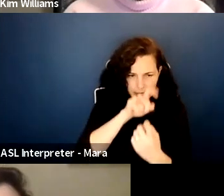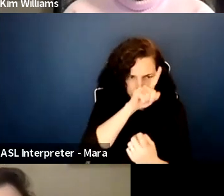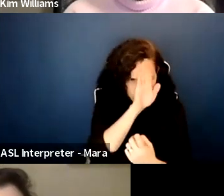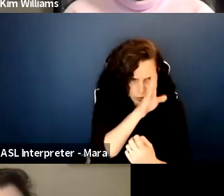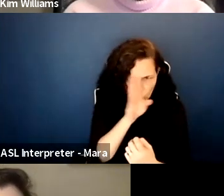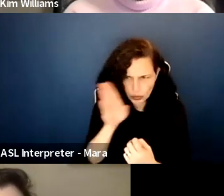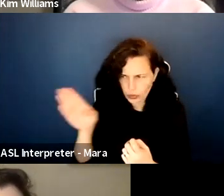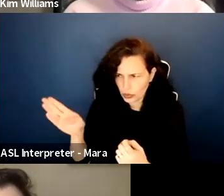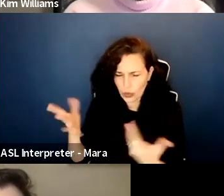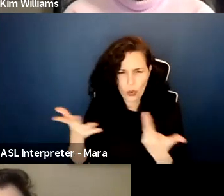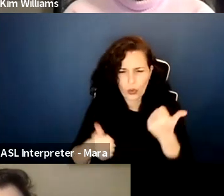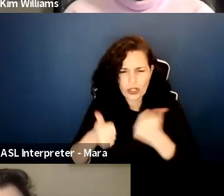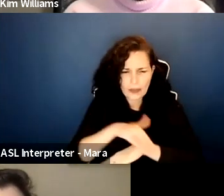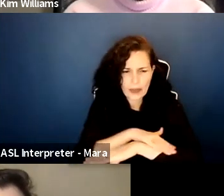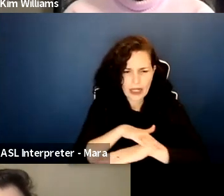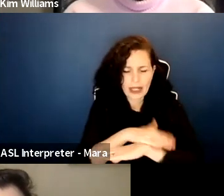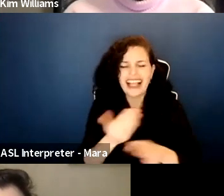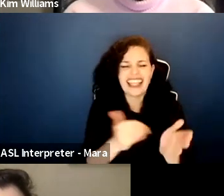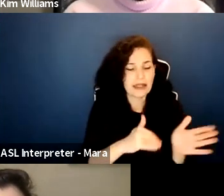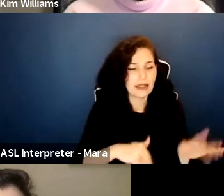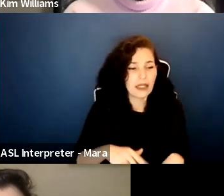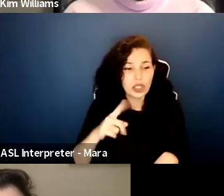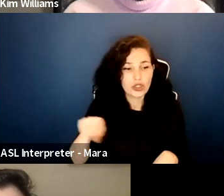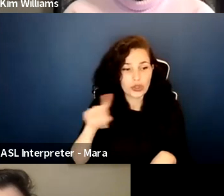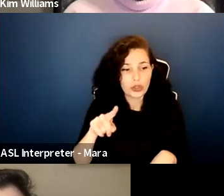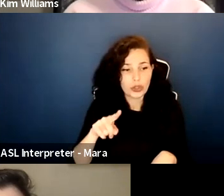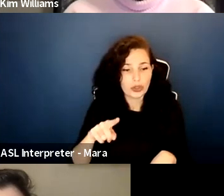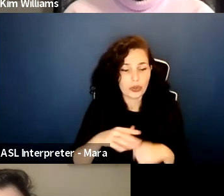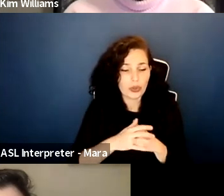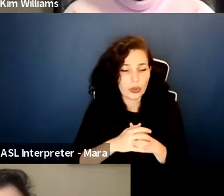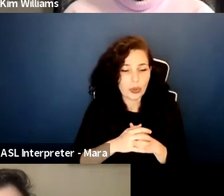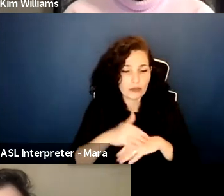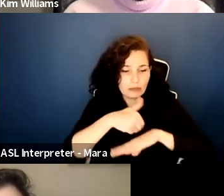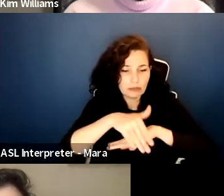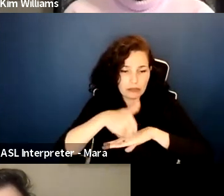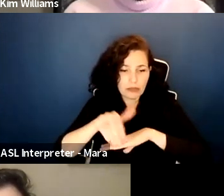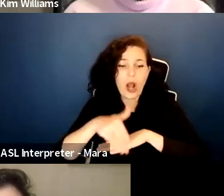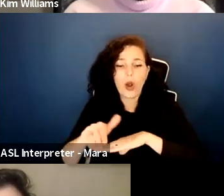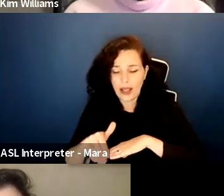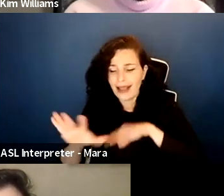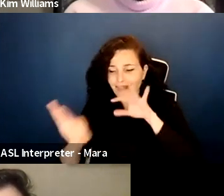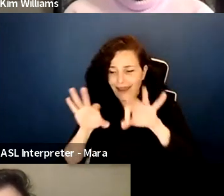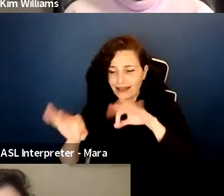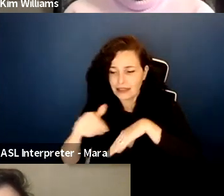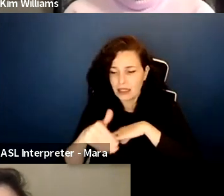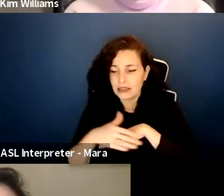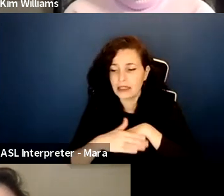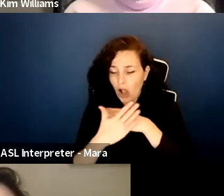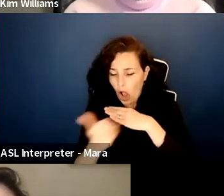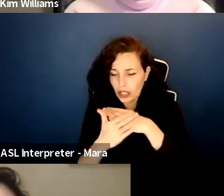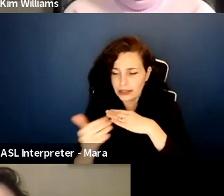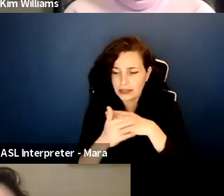I missed part of that. Do you put out casting calls to Actors Access or backstage for children and their parents to